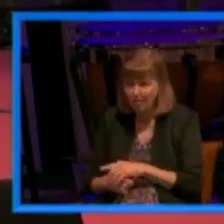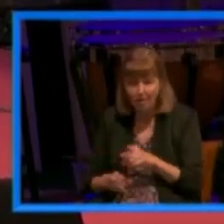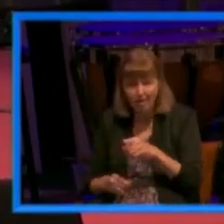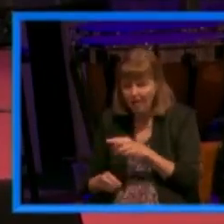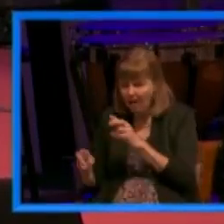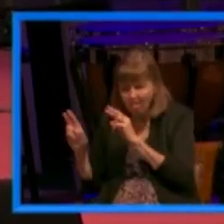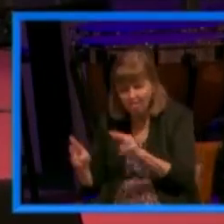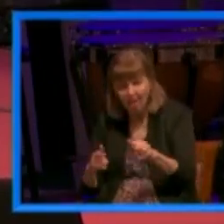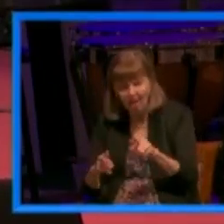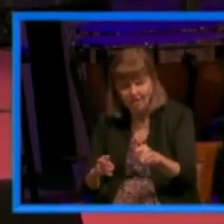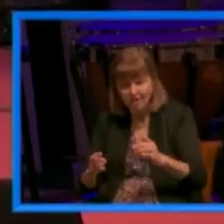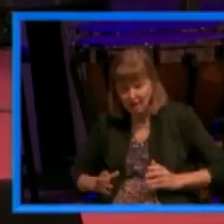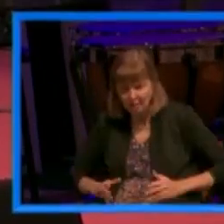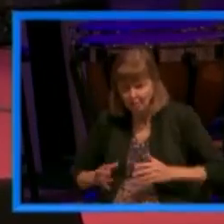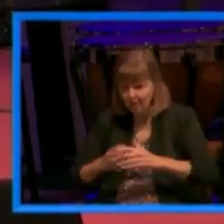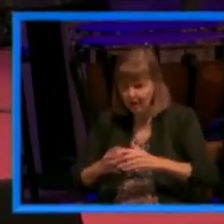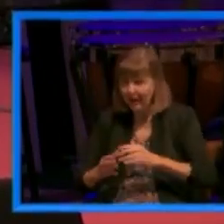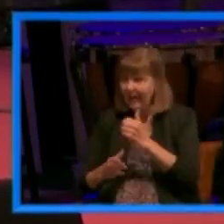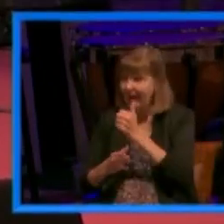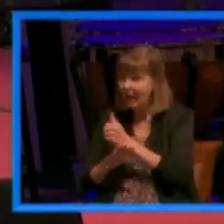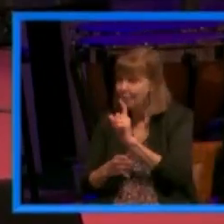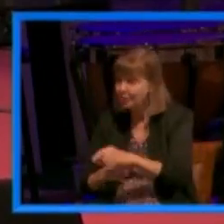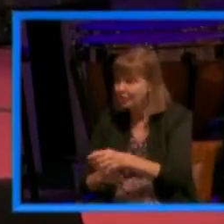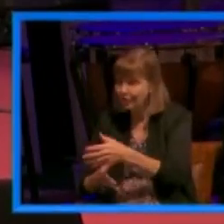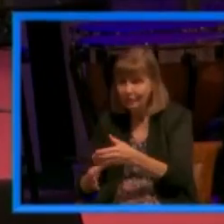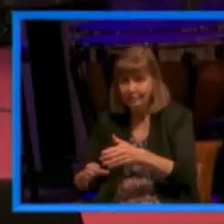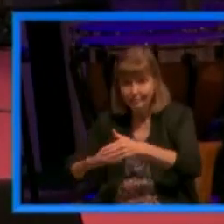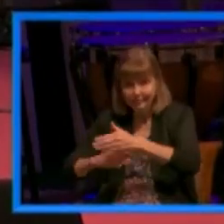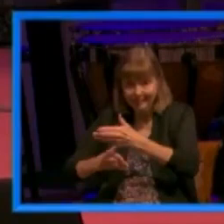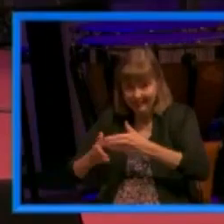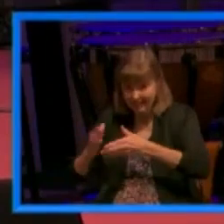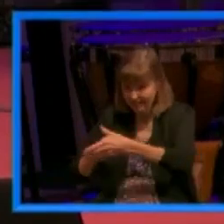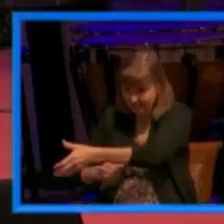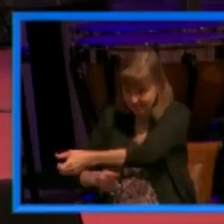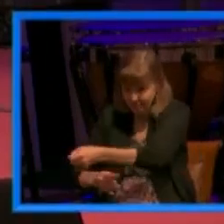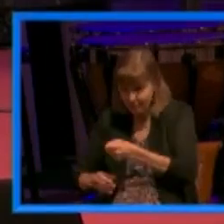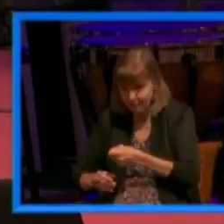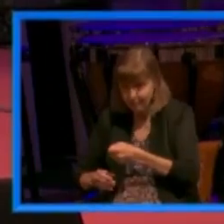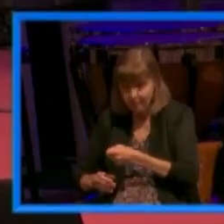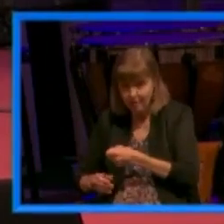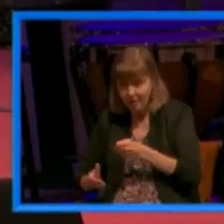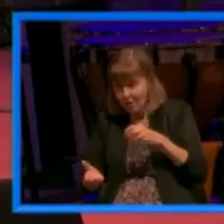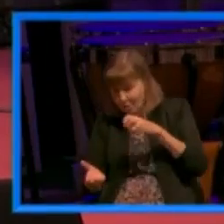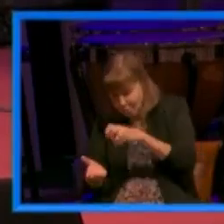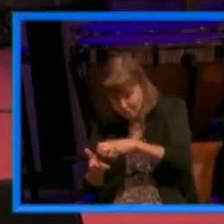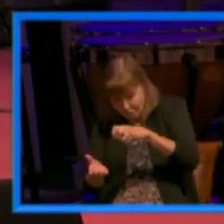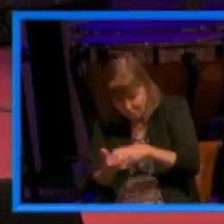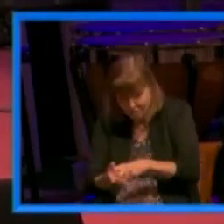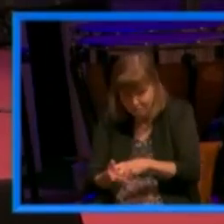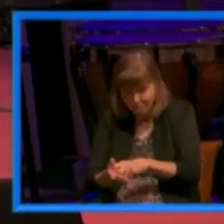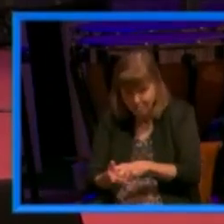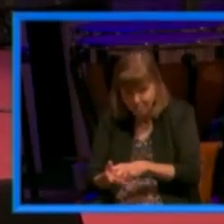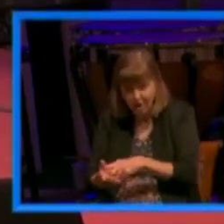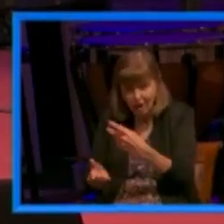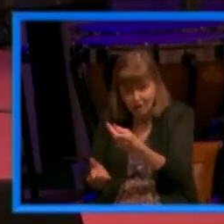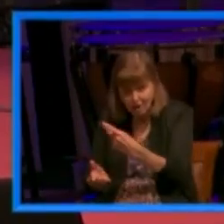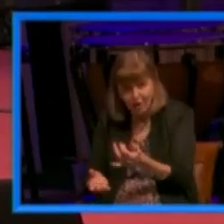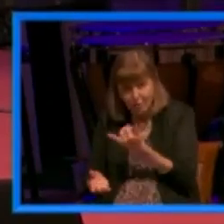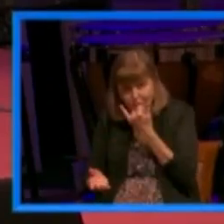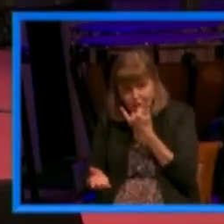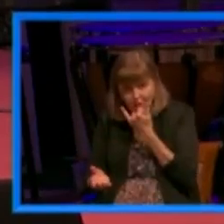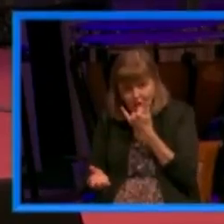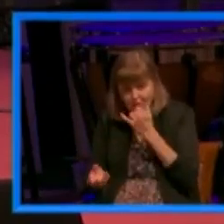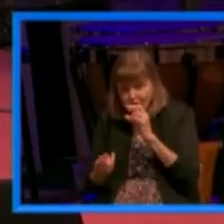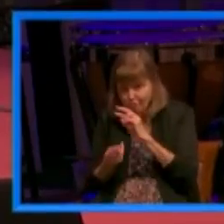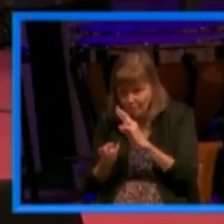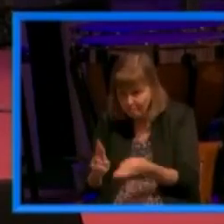grabbed her by the hand, fell on his knees, and said, we have sinned, and we are wrong. He should have led his wife to repent. He should have repented. He should have